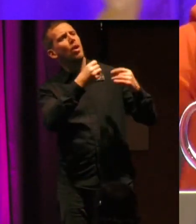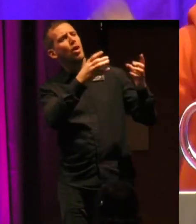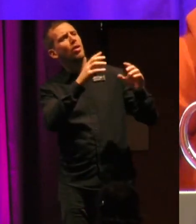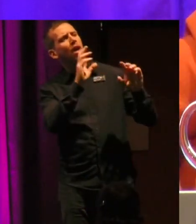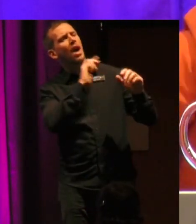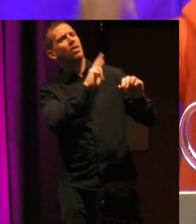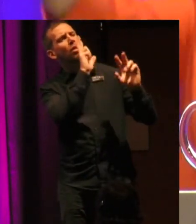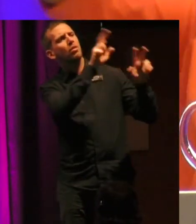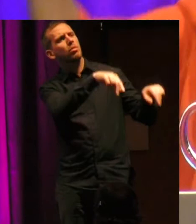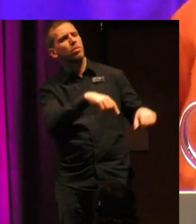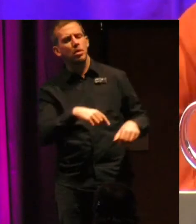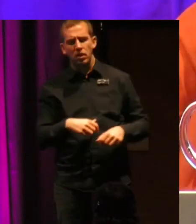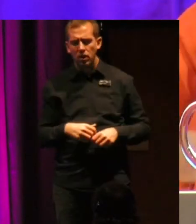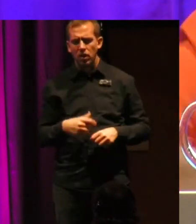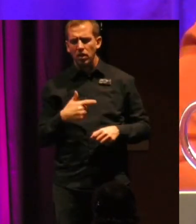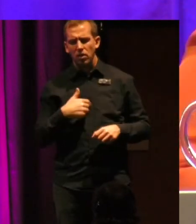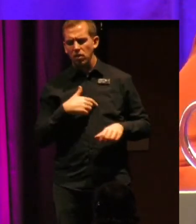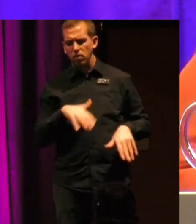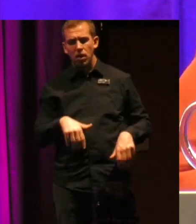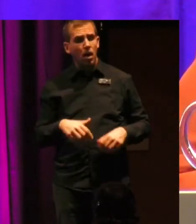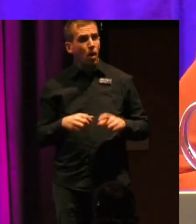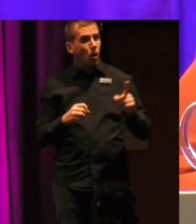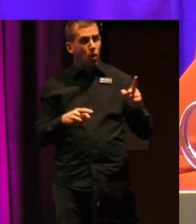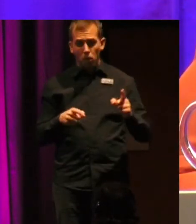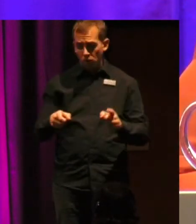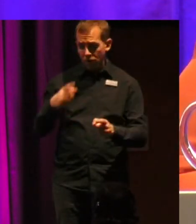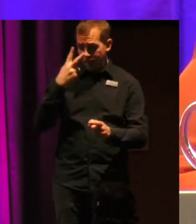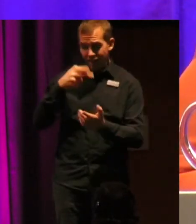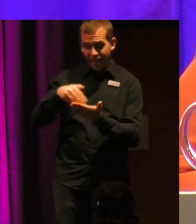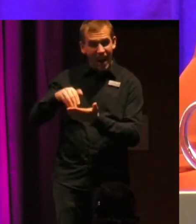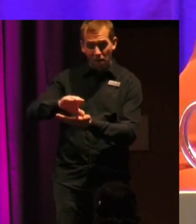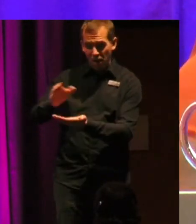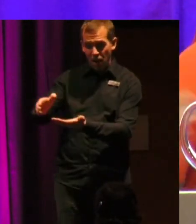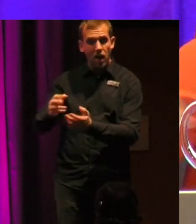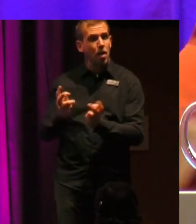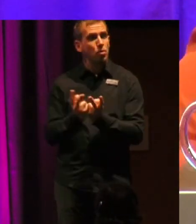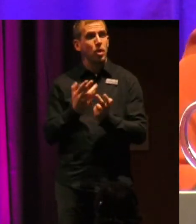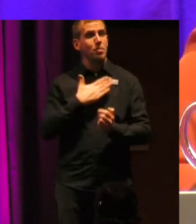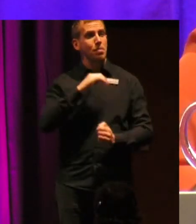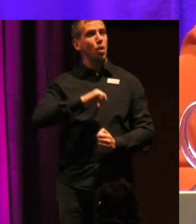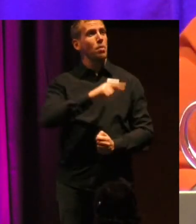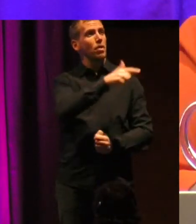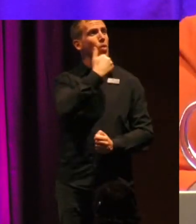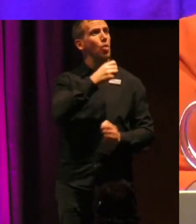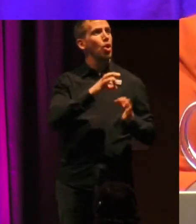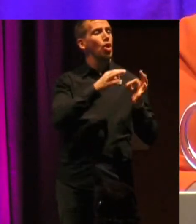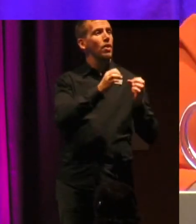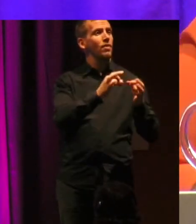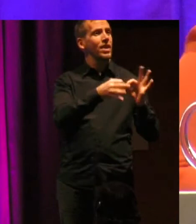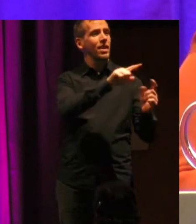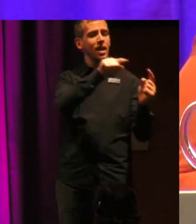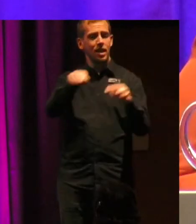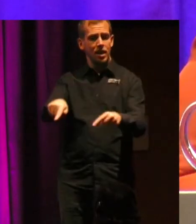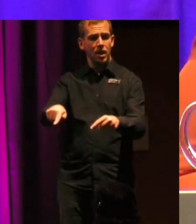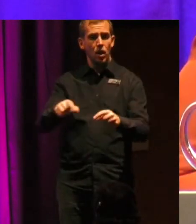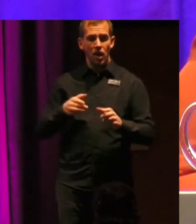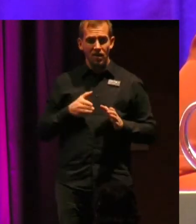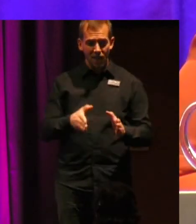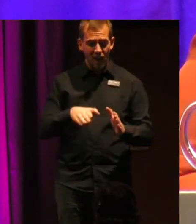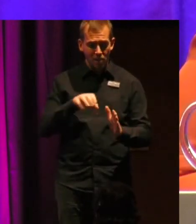street, it's because, my mayor didn't come pick up the trash. If my roads didn't get fixed, it was the president's